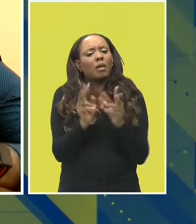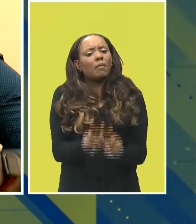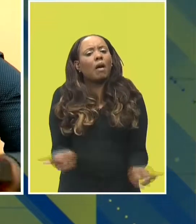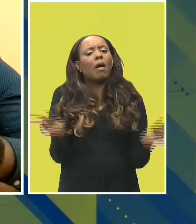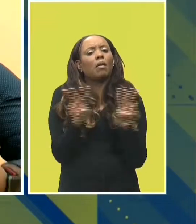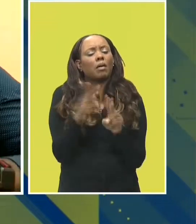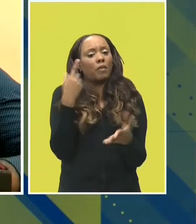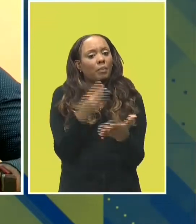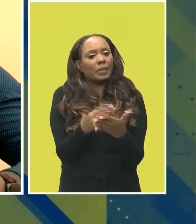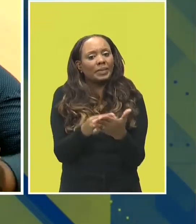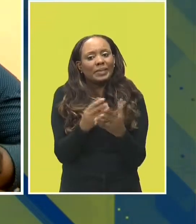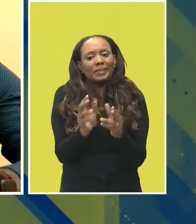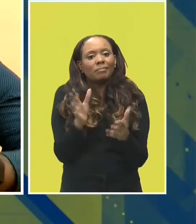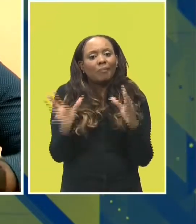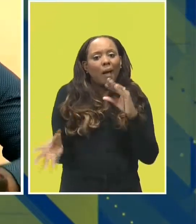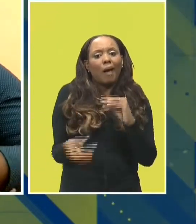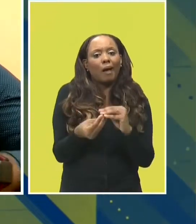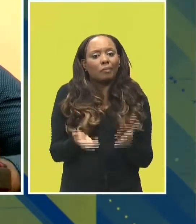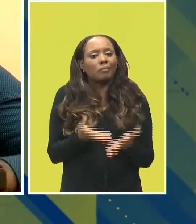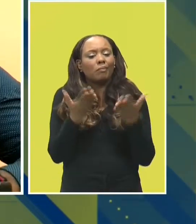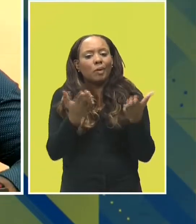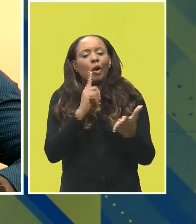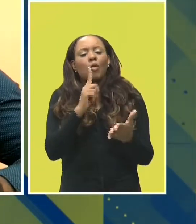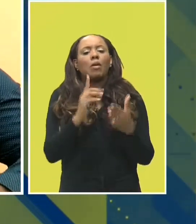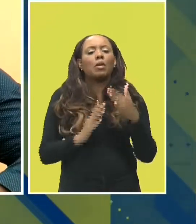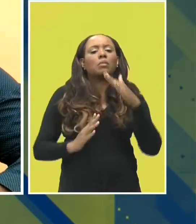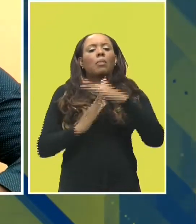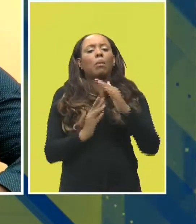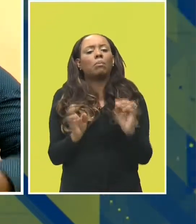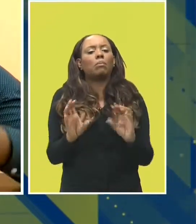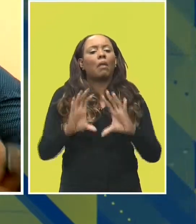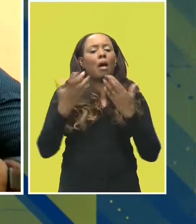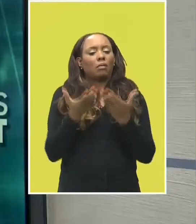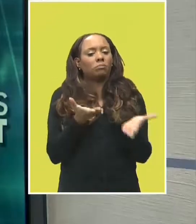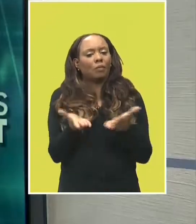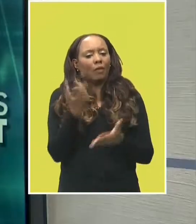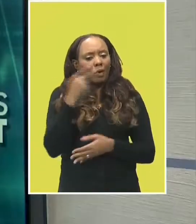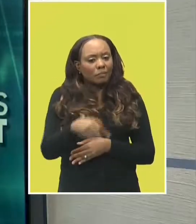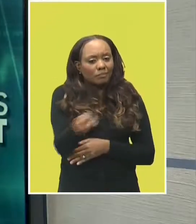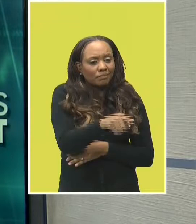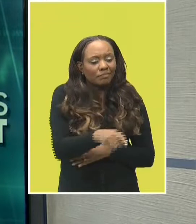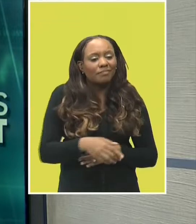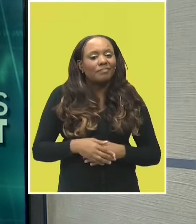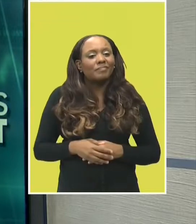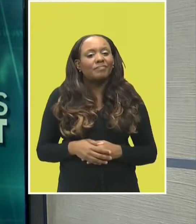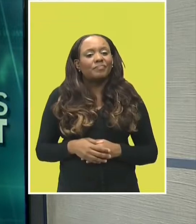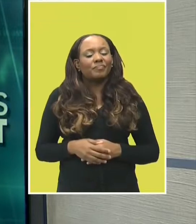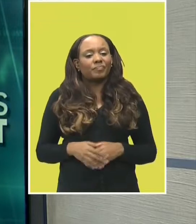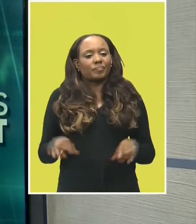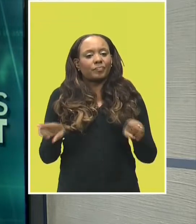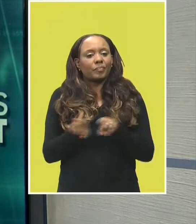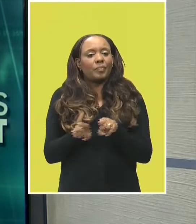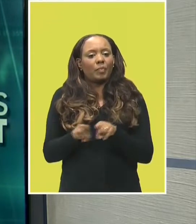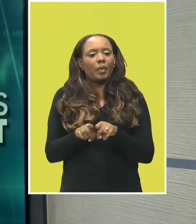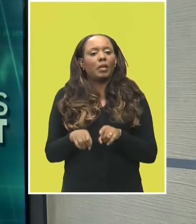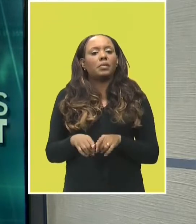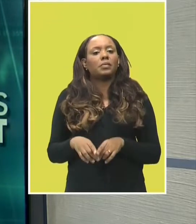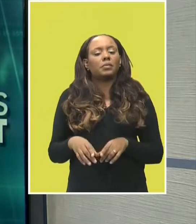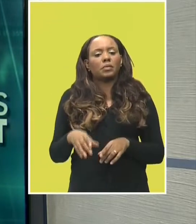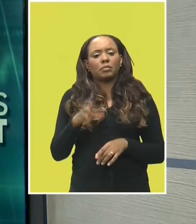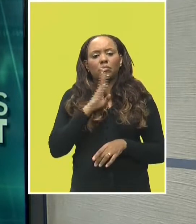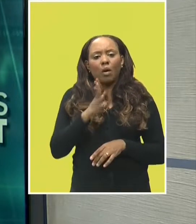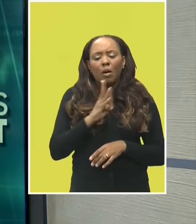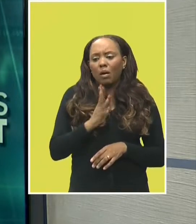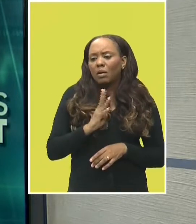we add in value and we providing a top-class service as well. In addition to their feet on the street marketing,